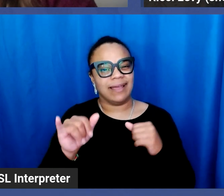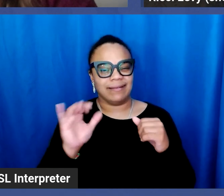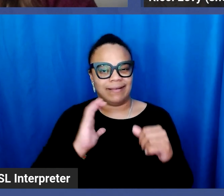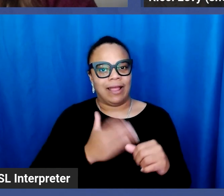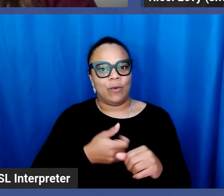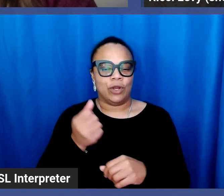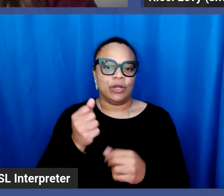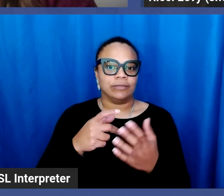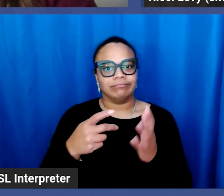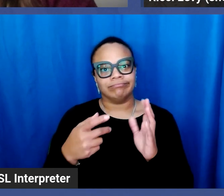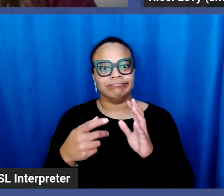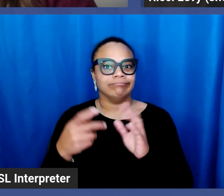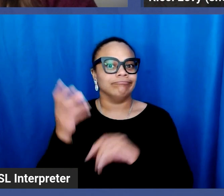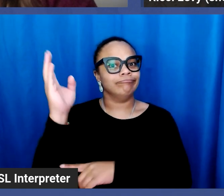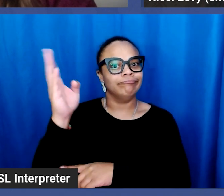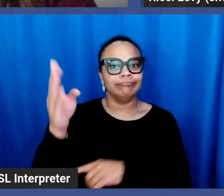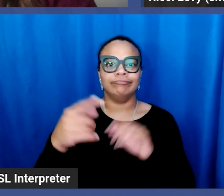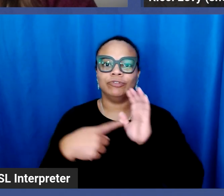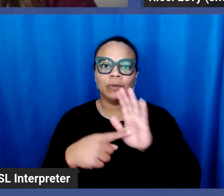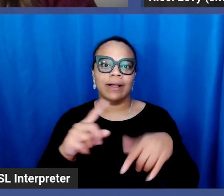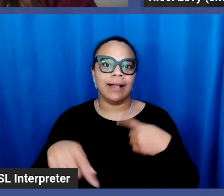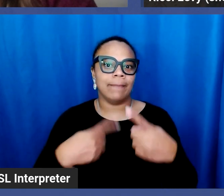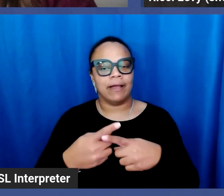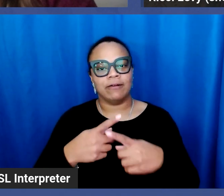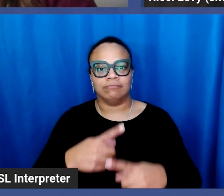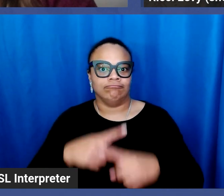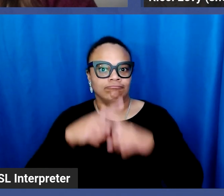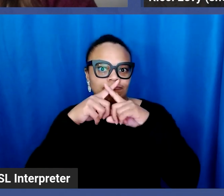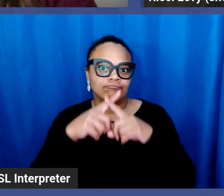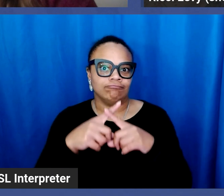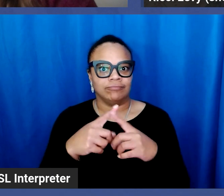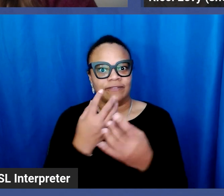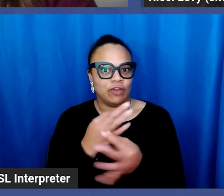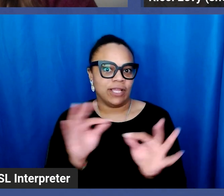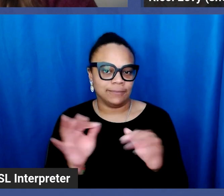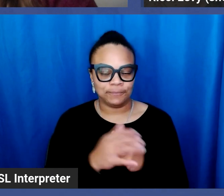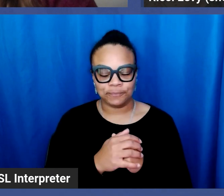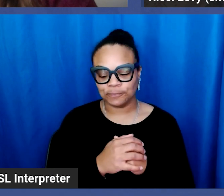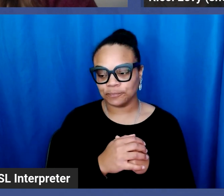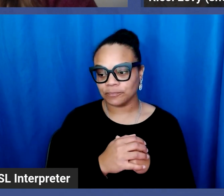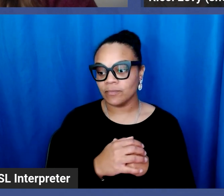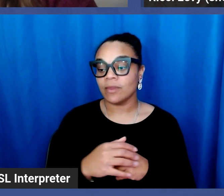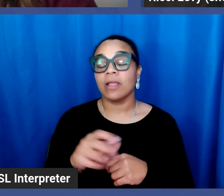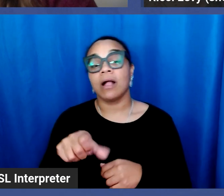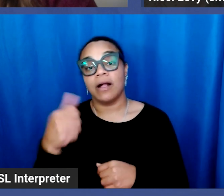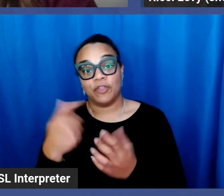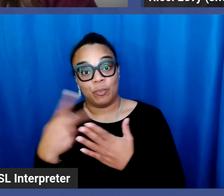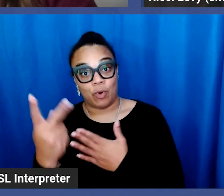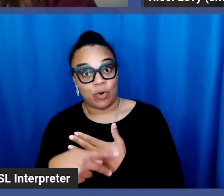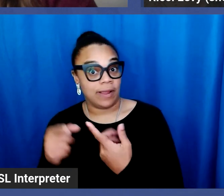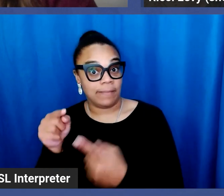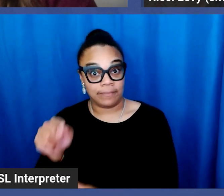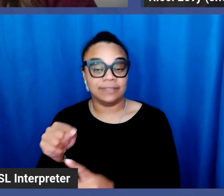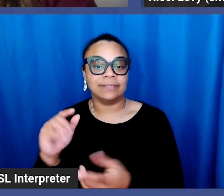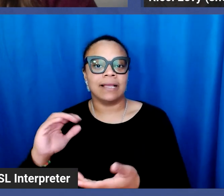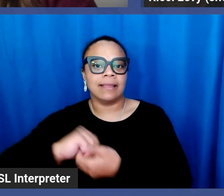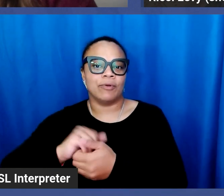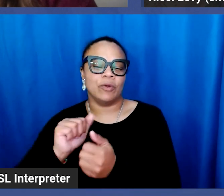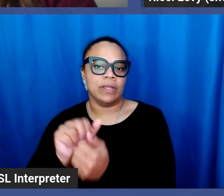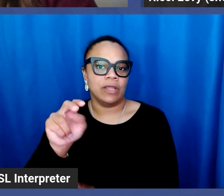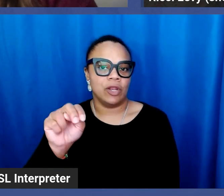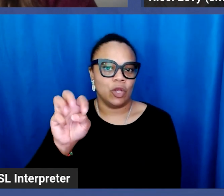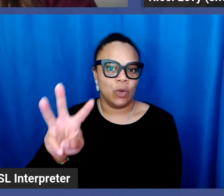sexual freedom. Another example is one of our programs we do in collaboration with New Moon Network, and